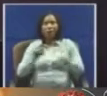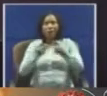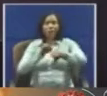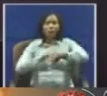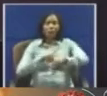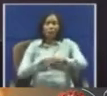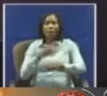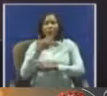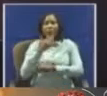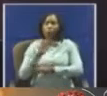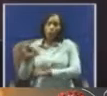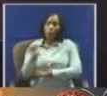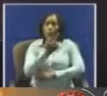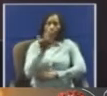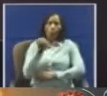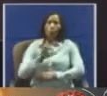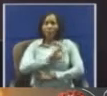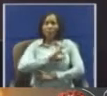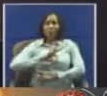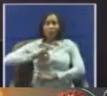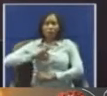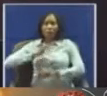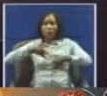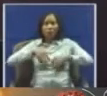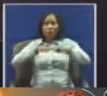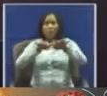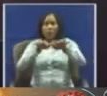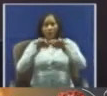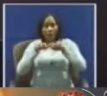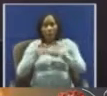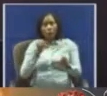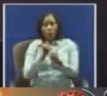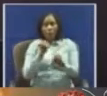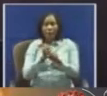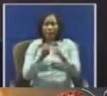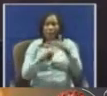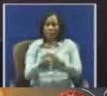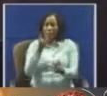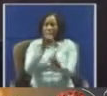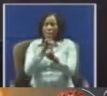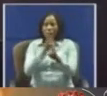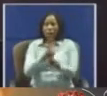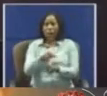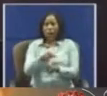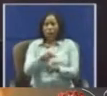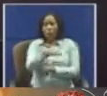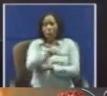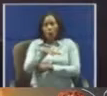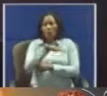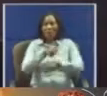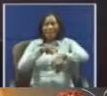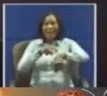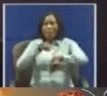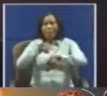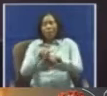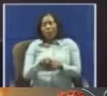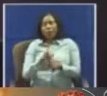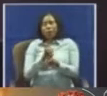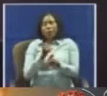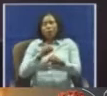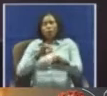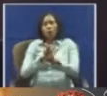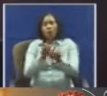at the same time to thank all staff of Parliament that have worked under very difficult conditions during this period. Now, Parliament